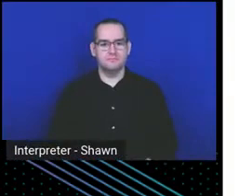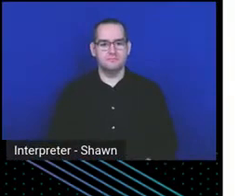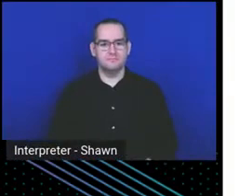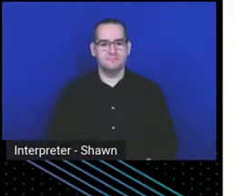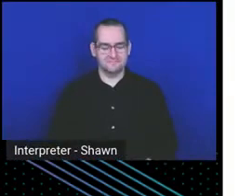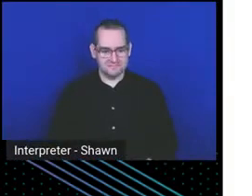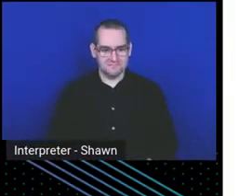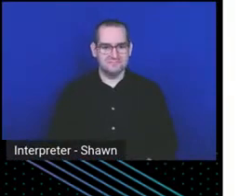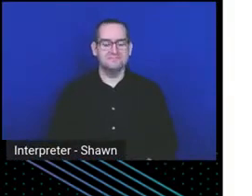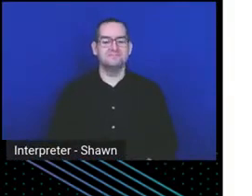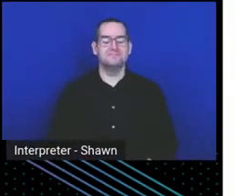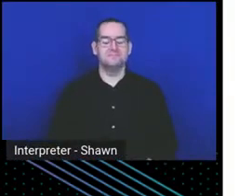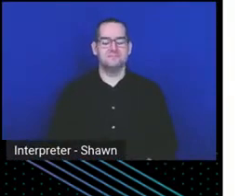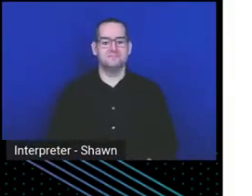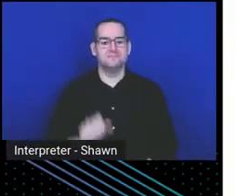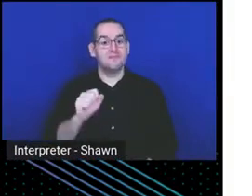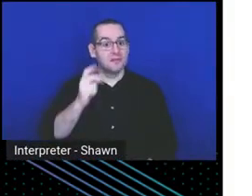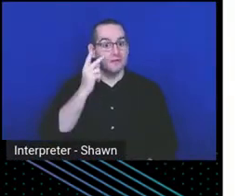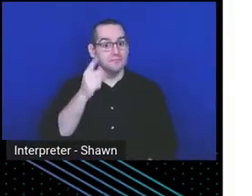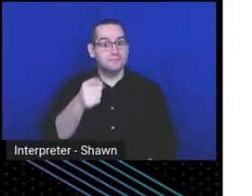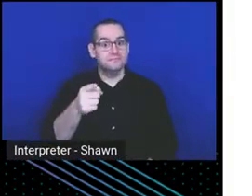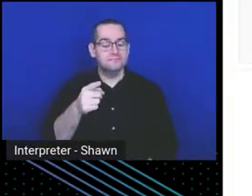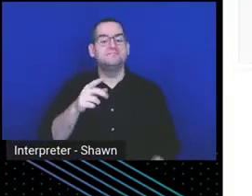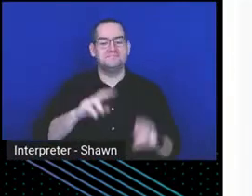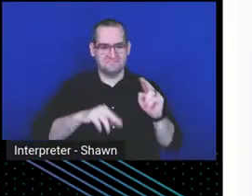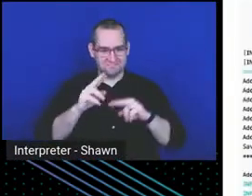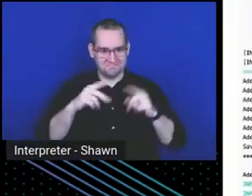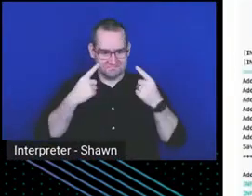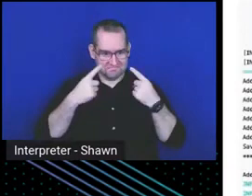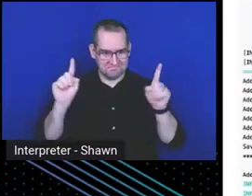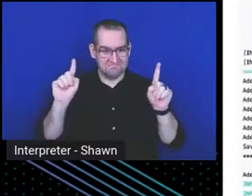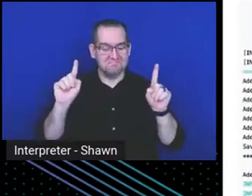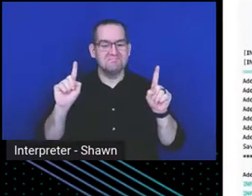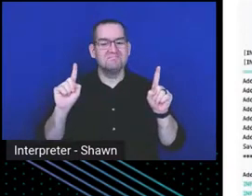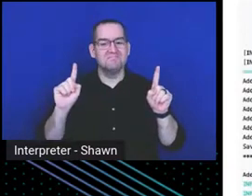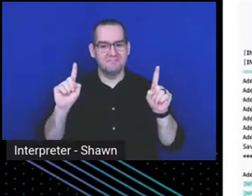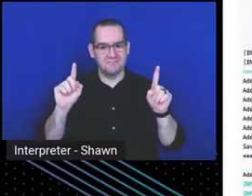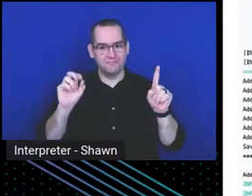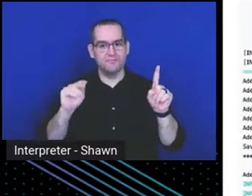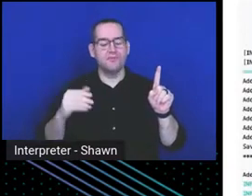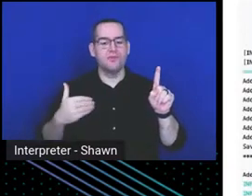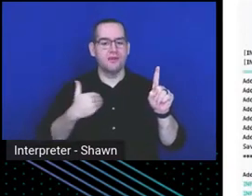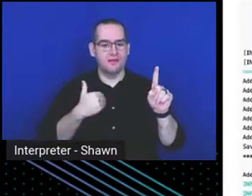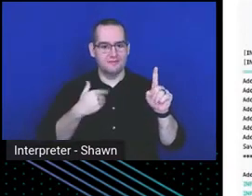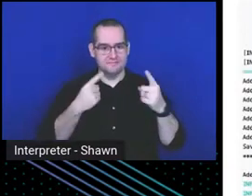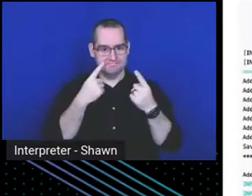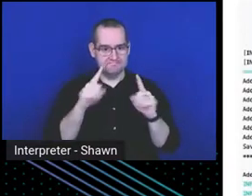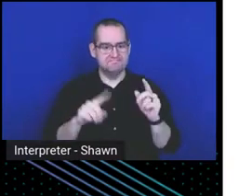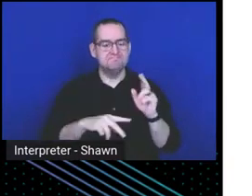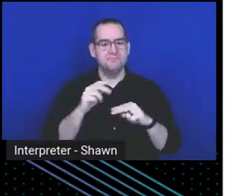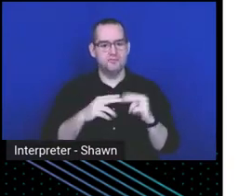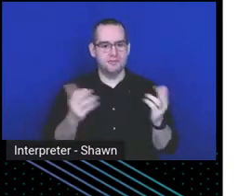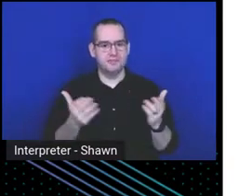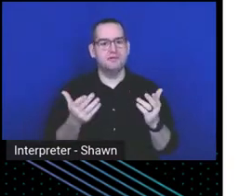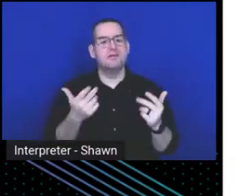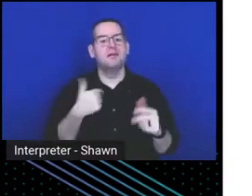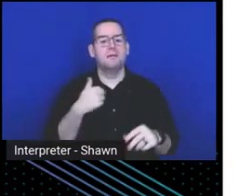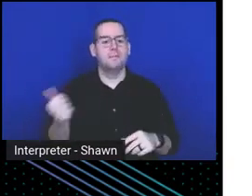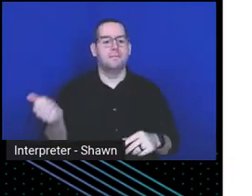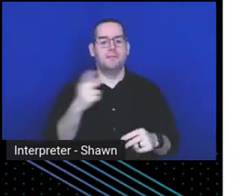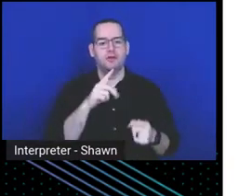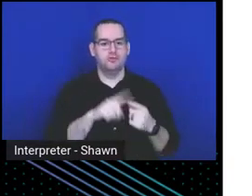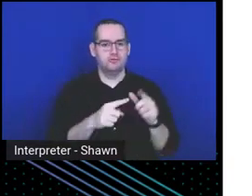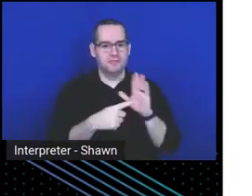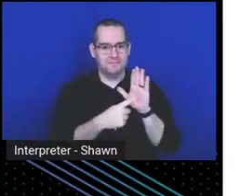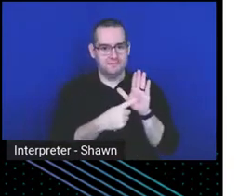Yep. So you can see that the build has been successful. So we have the successful build over here. Let's go back to